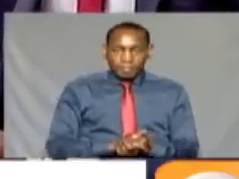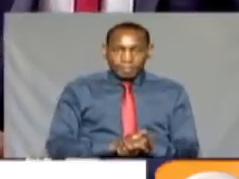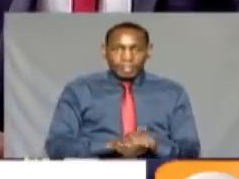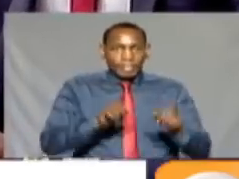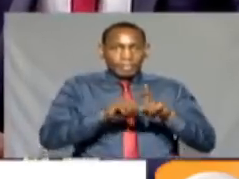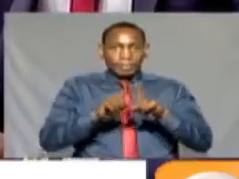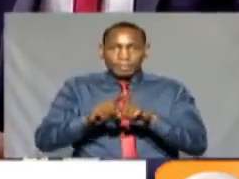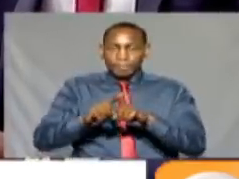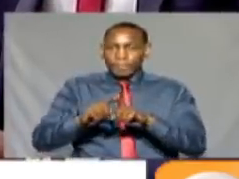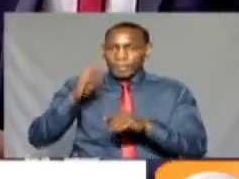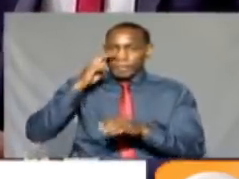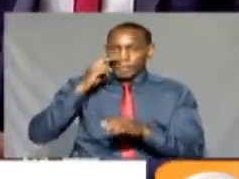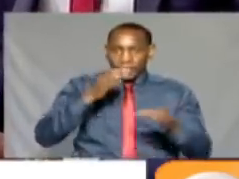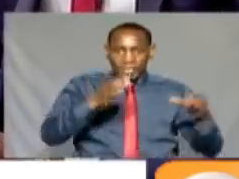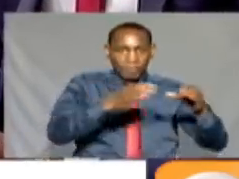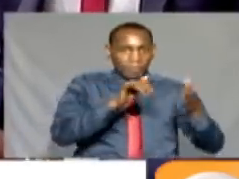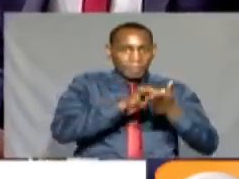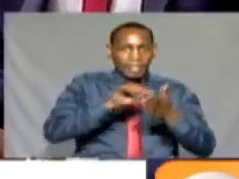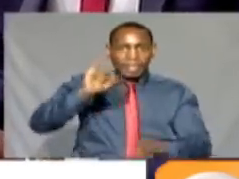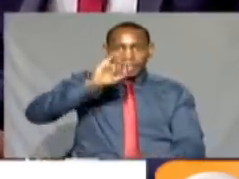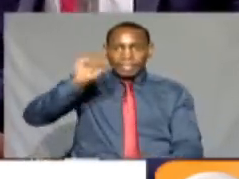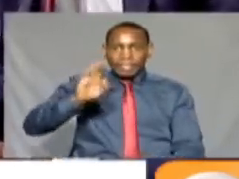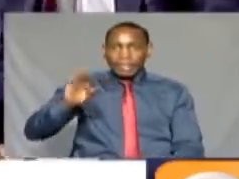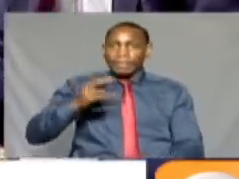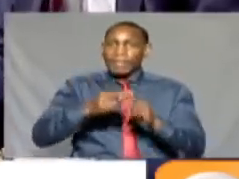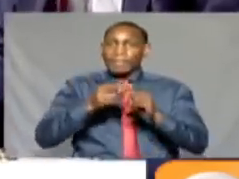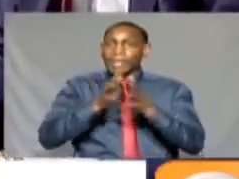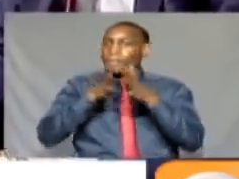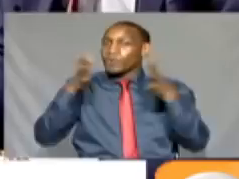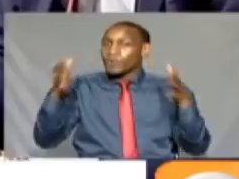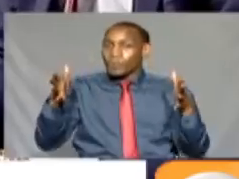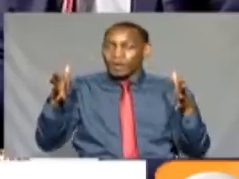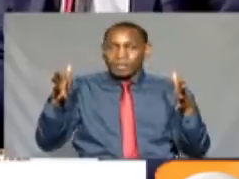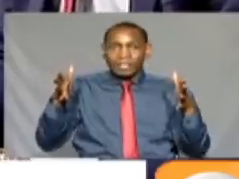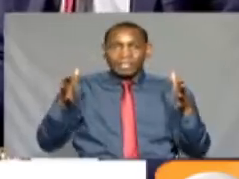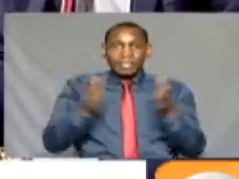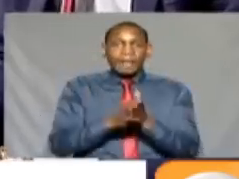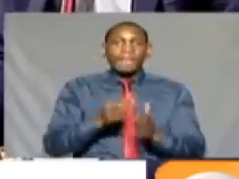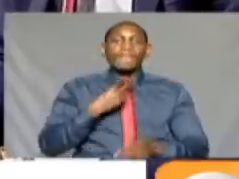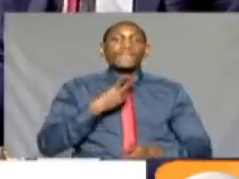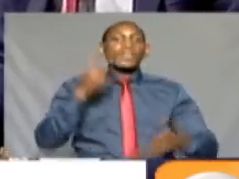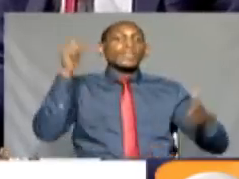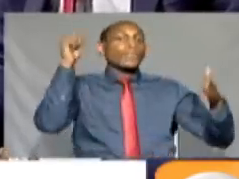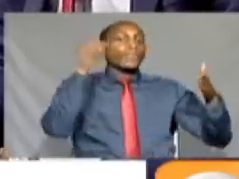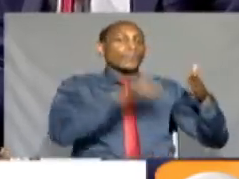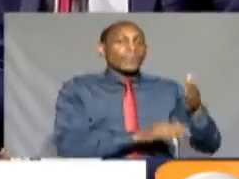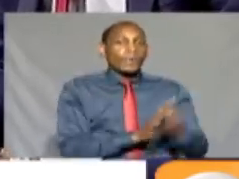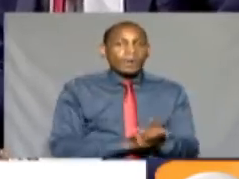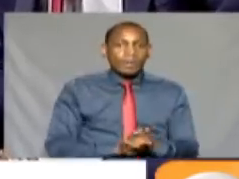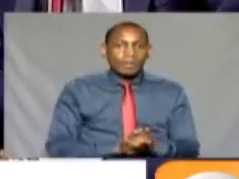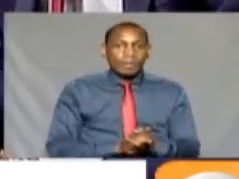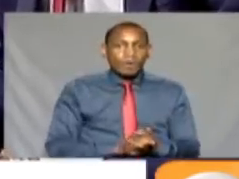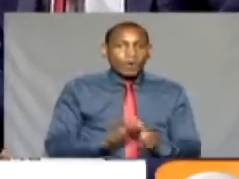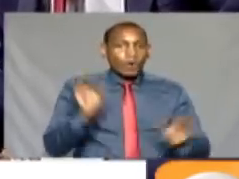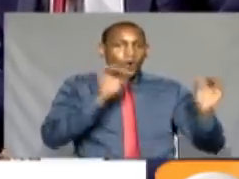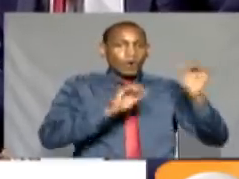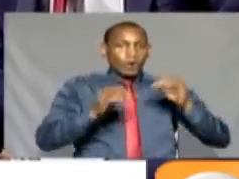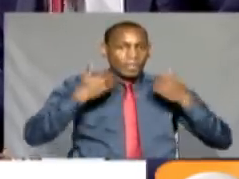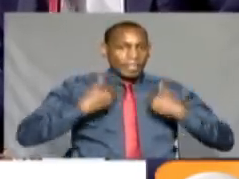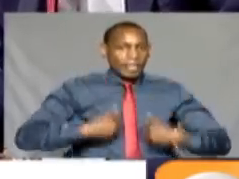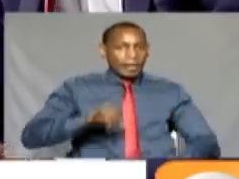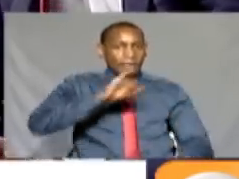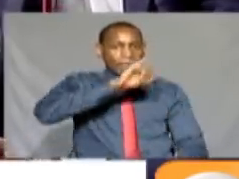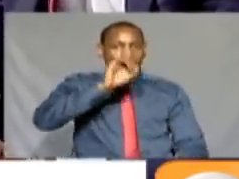Redykyulass in Carnival. Yes. When Jeff alikuwa celeb. Remember? Oh, yeah. And Jeff came with a deep voice. Remember when the British him says, "Oh, I'm Jeff